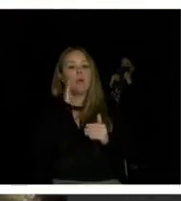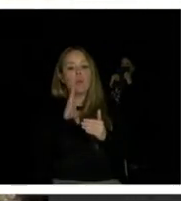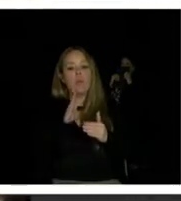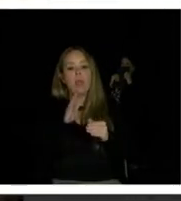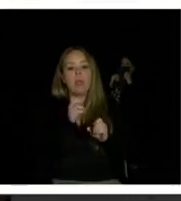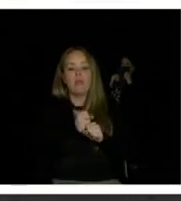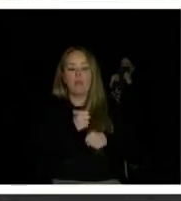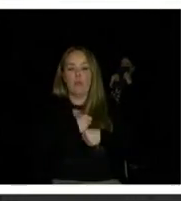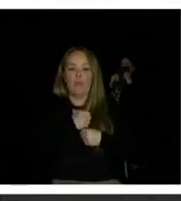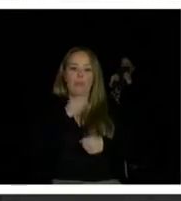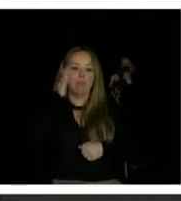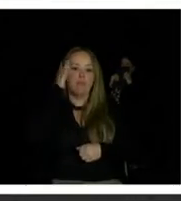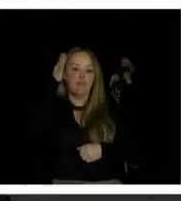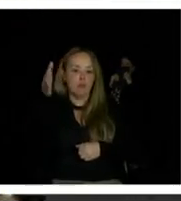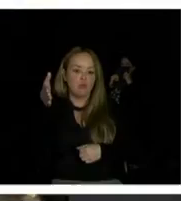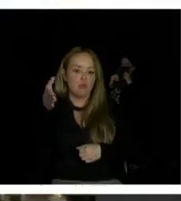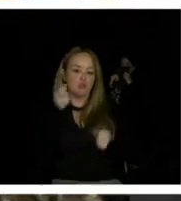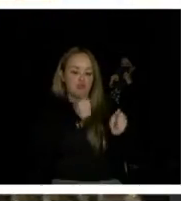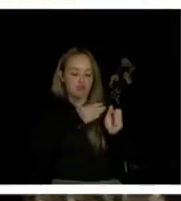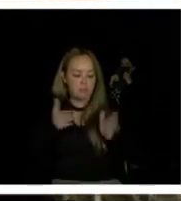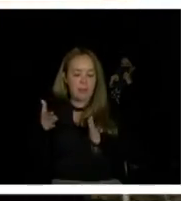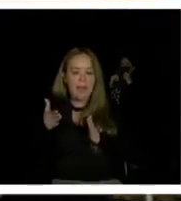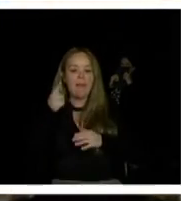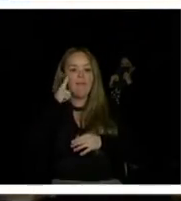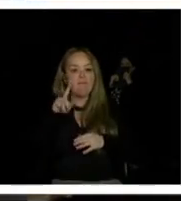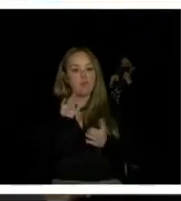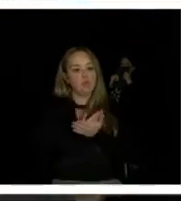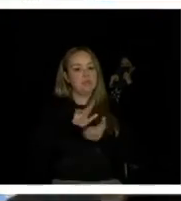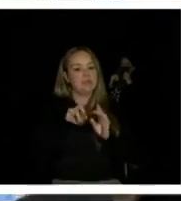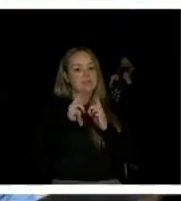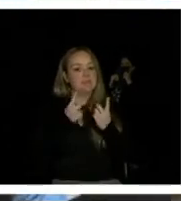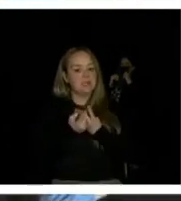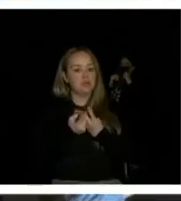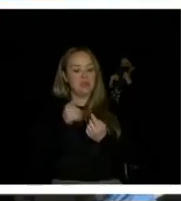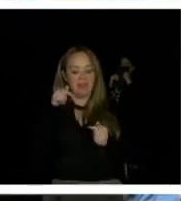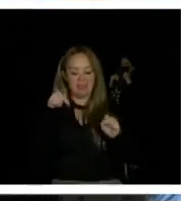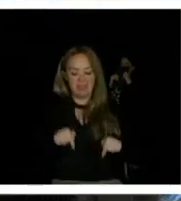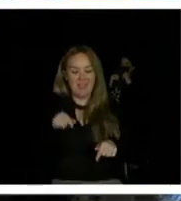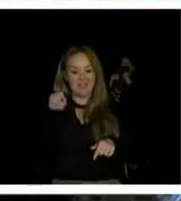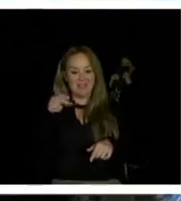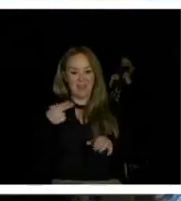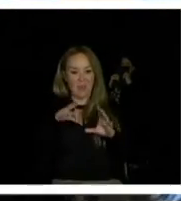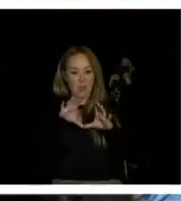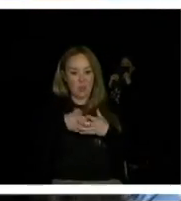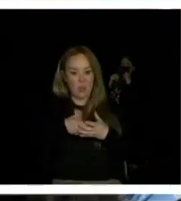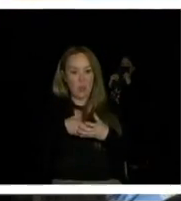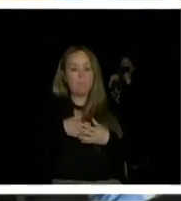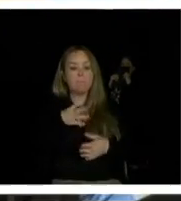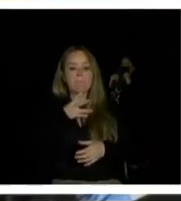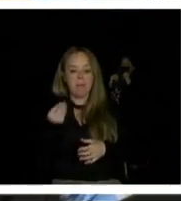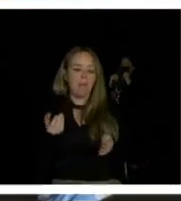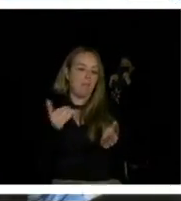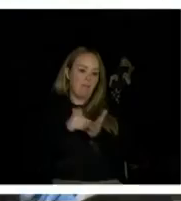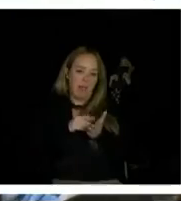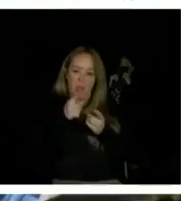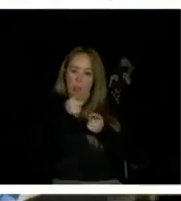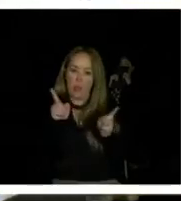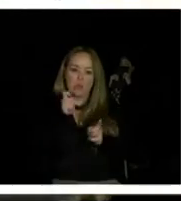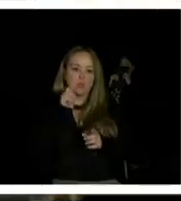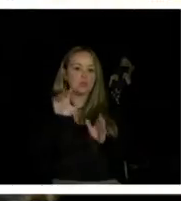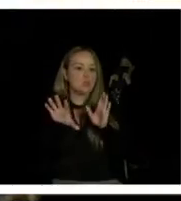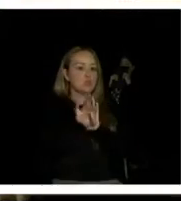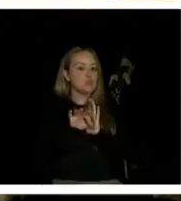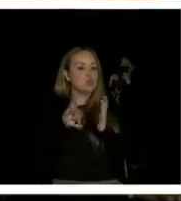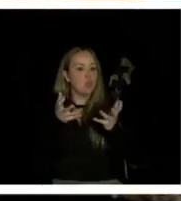shape the future strategic plan for the school district. This stakeholder group, and again, those of you who choose